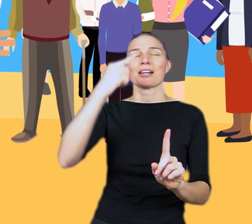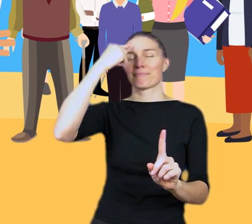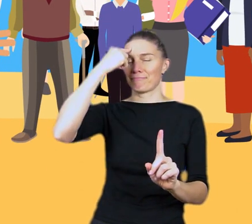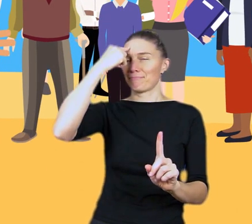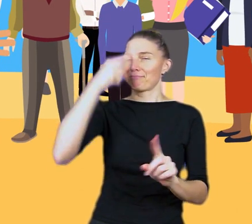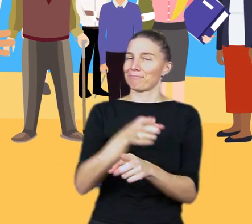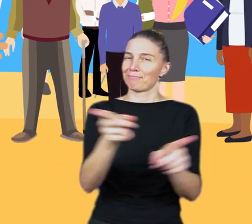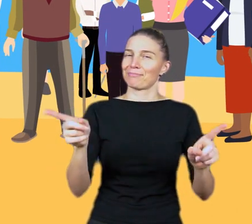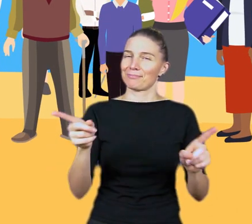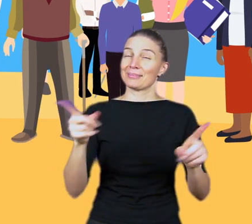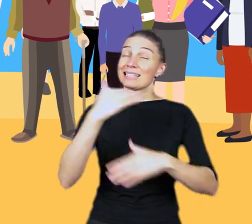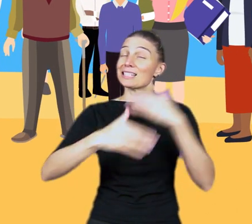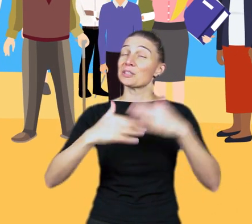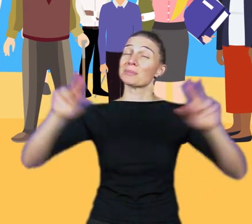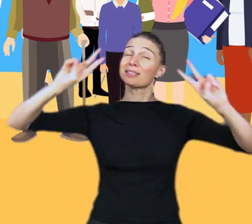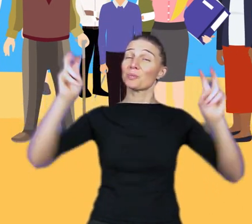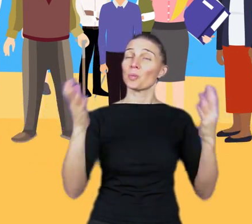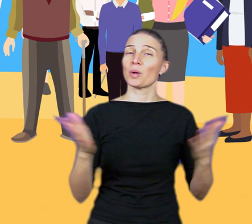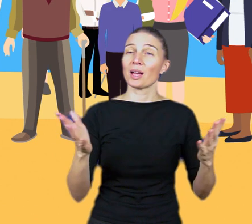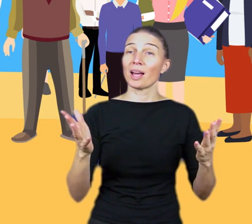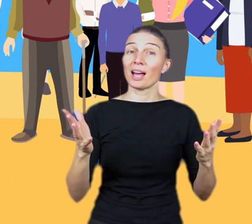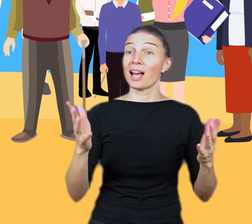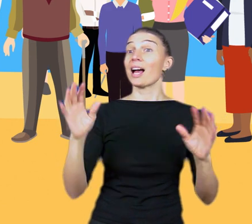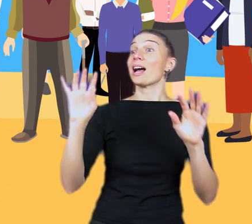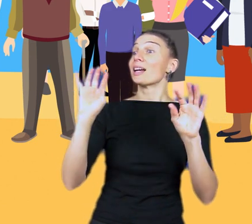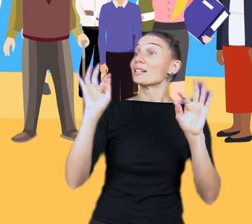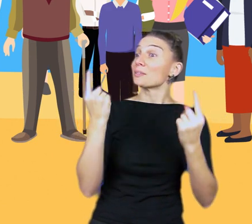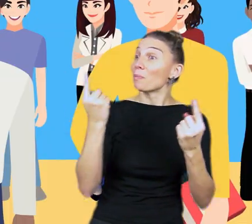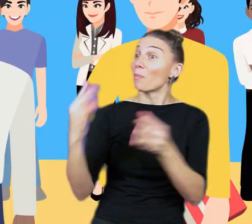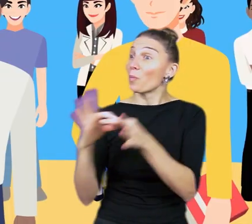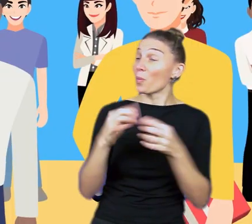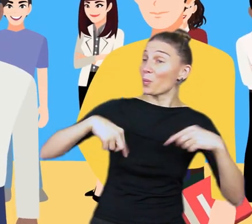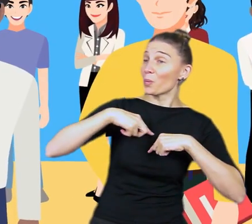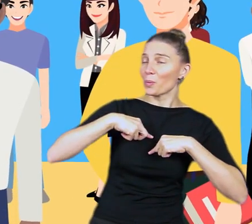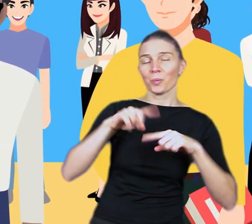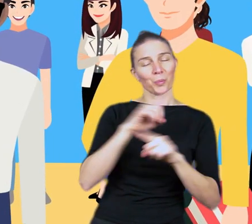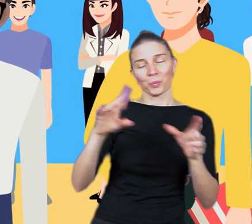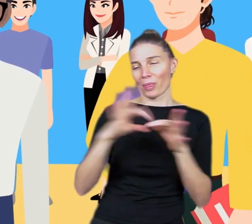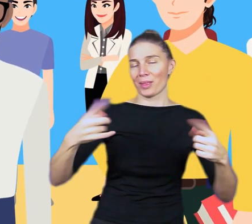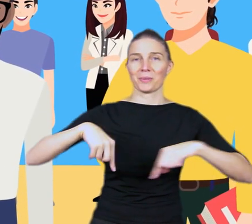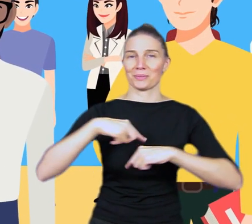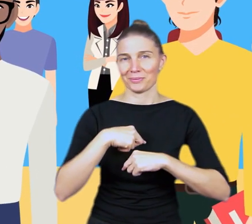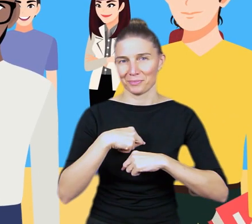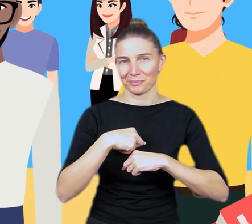guarantee inclusion for everyone, it helps to remember the motto of the disability movement: nothing about